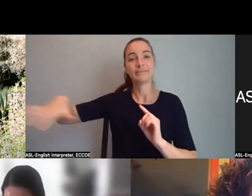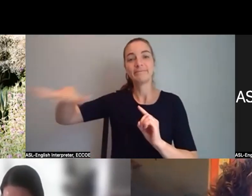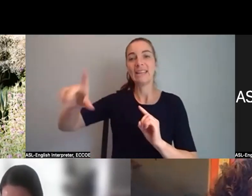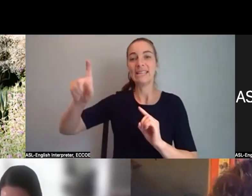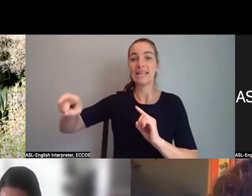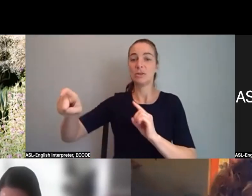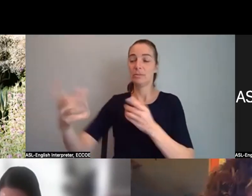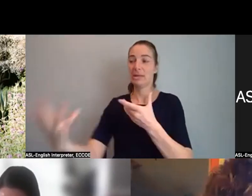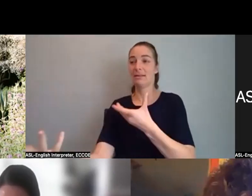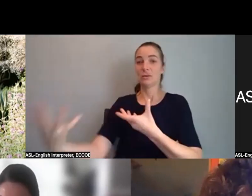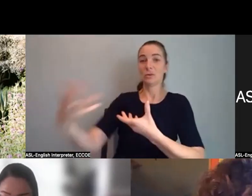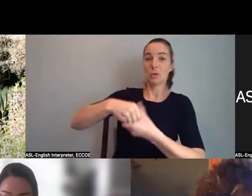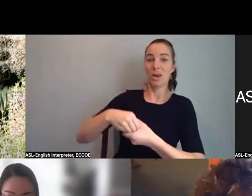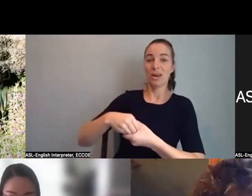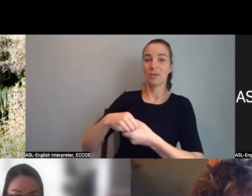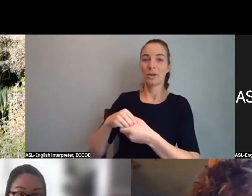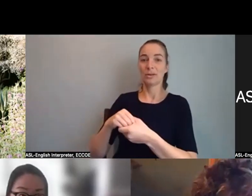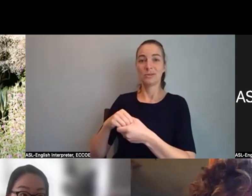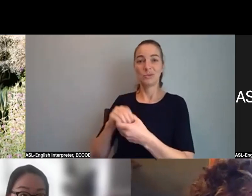Yeah.